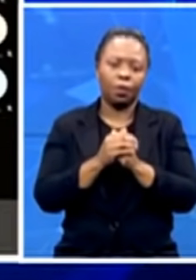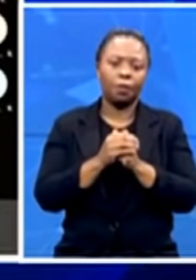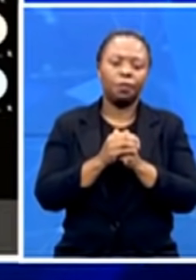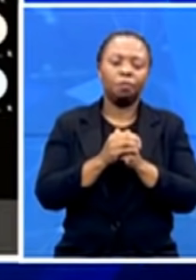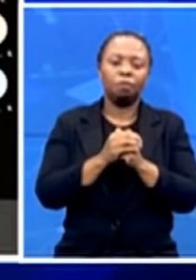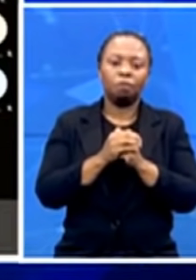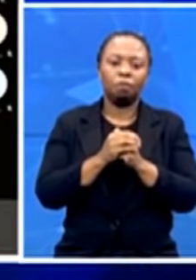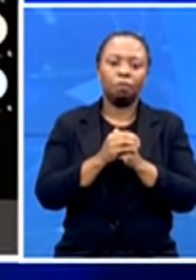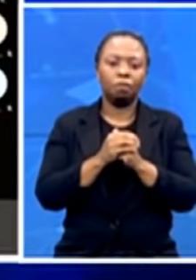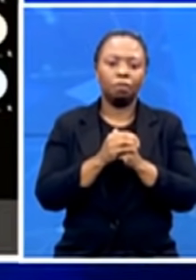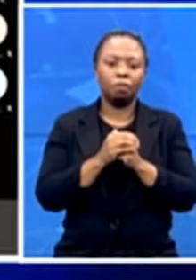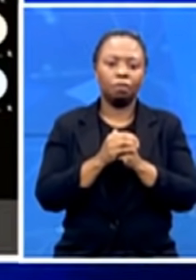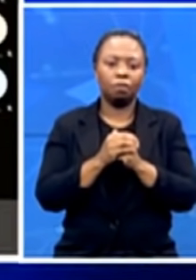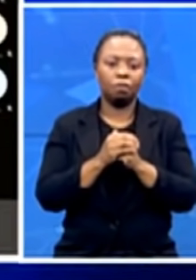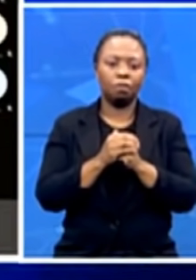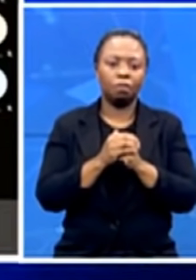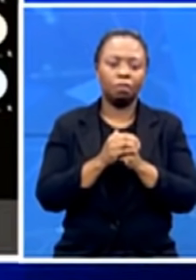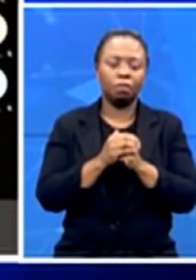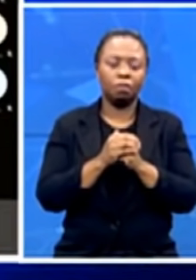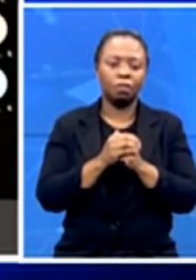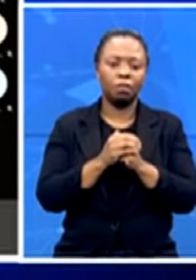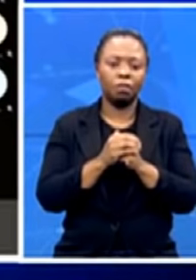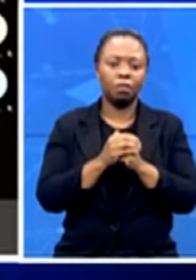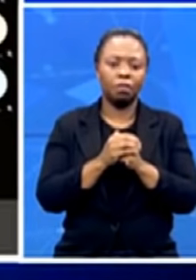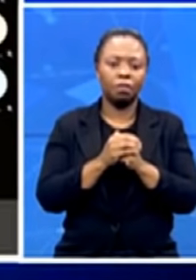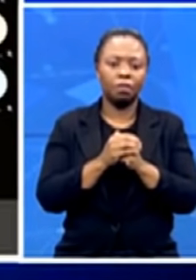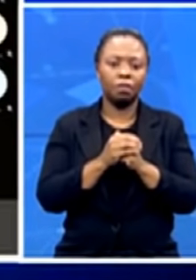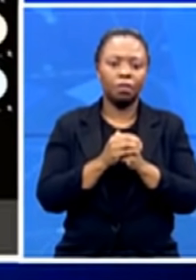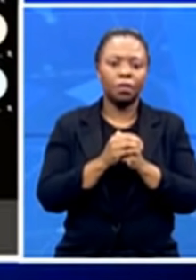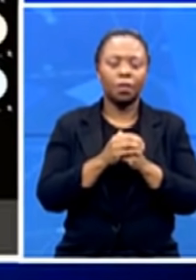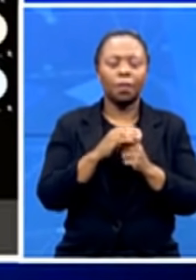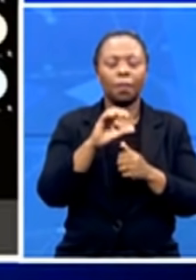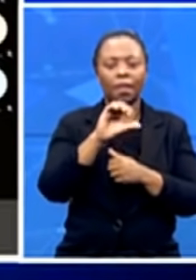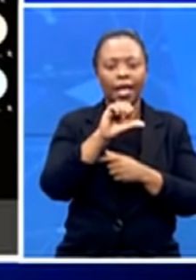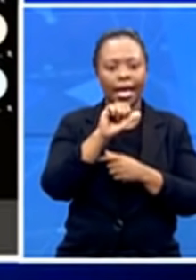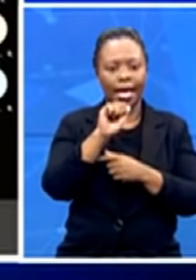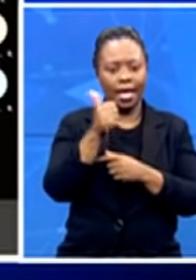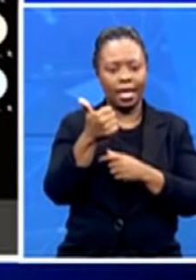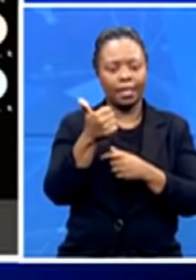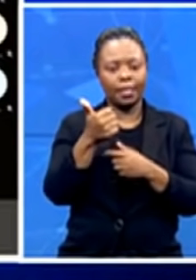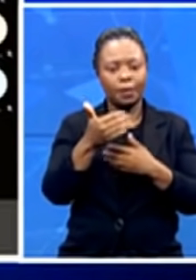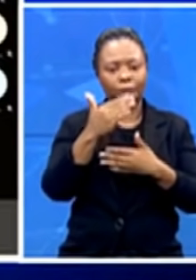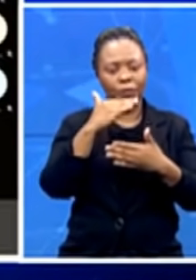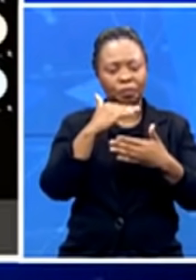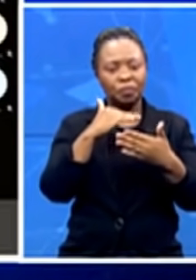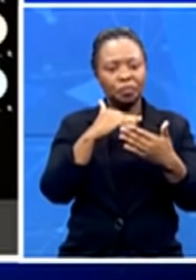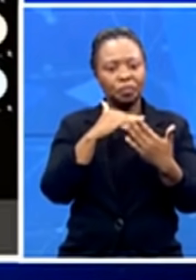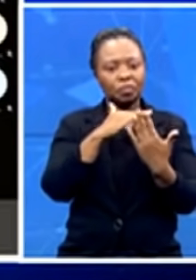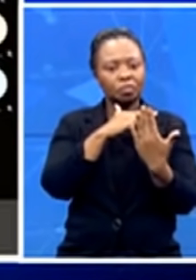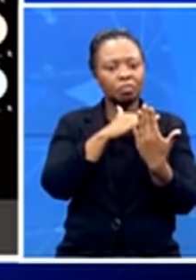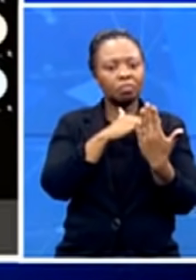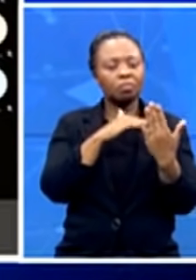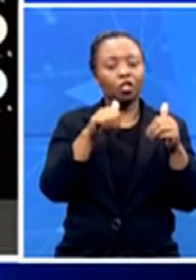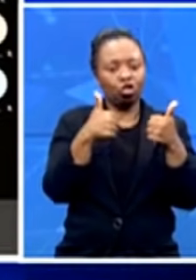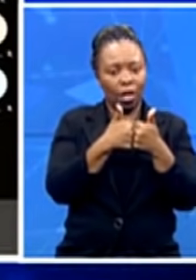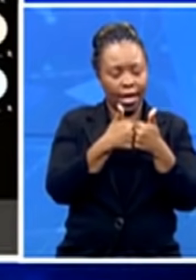The next feature of the challenge to his